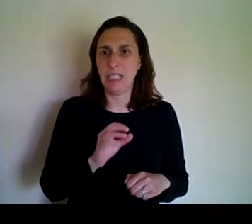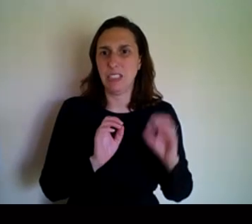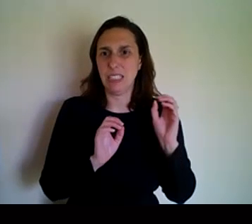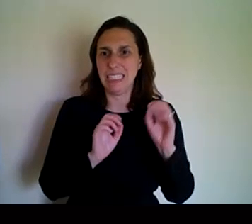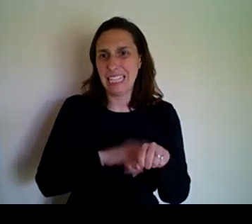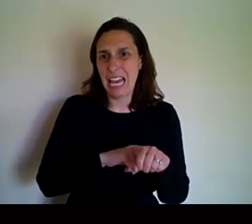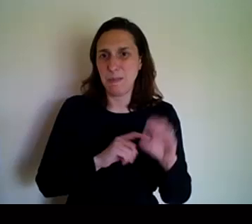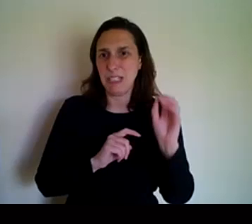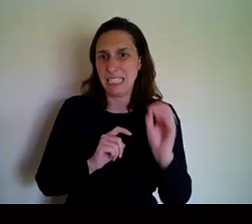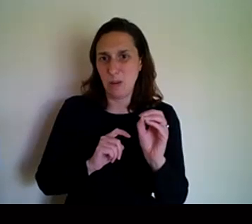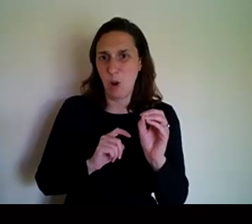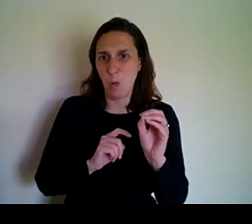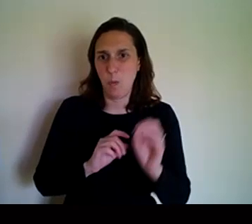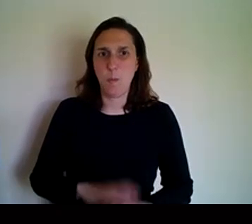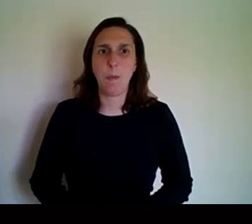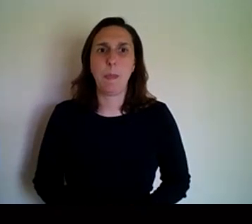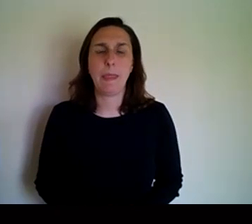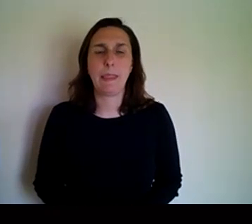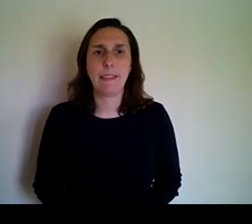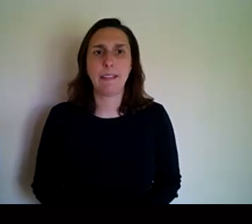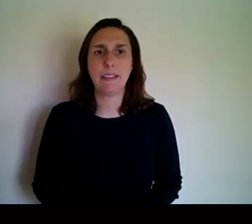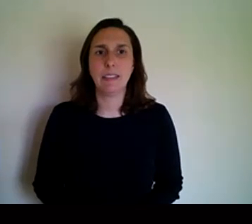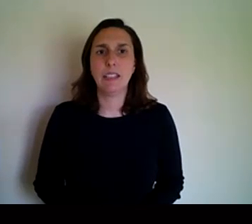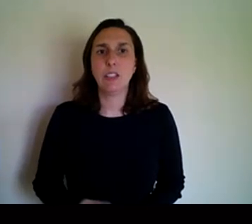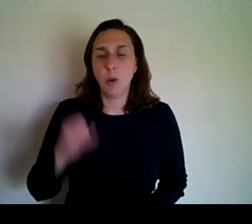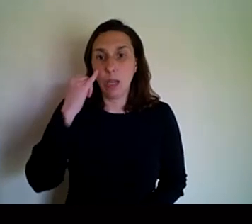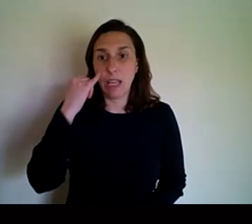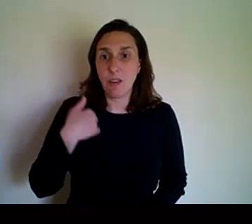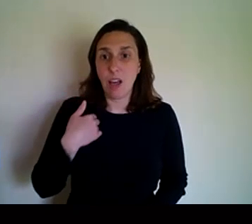2005. So if I ever solve for t,